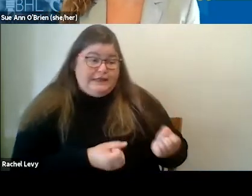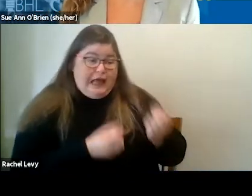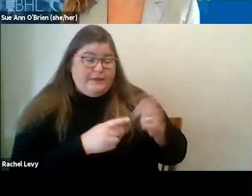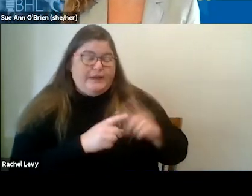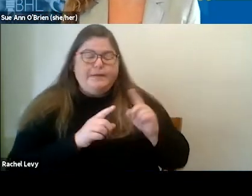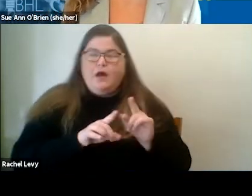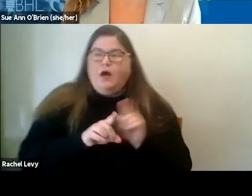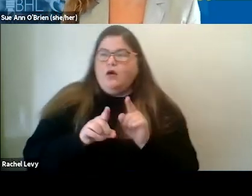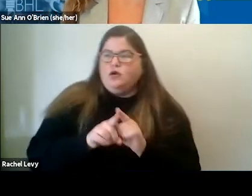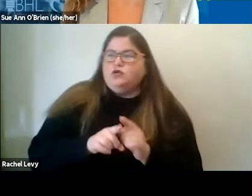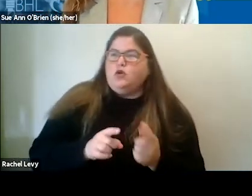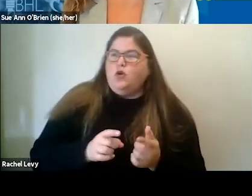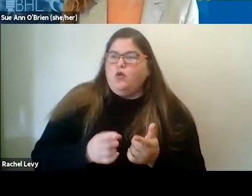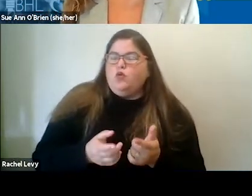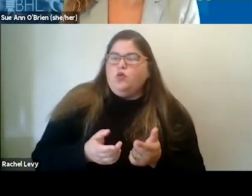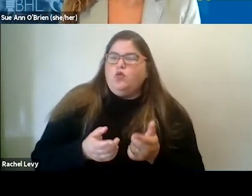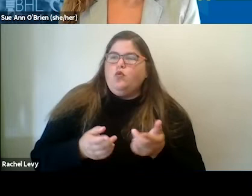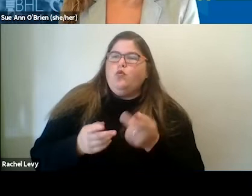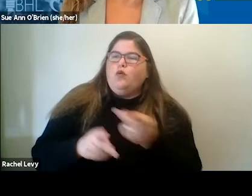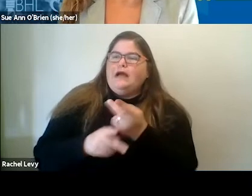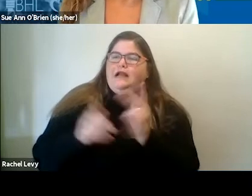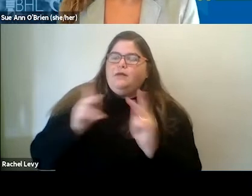but also the composition of the workforce.